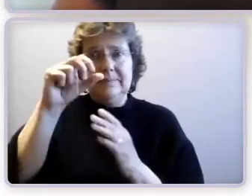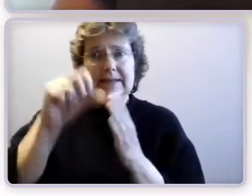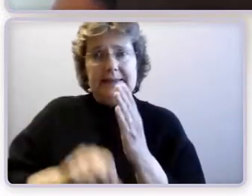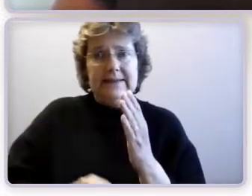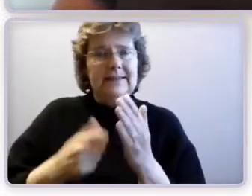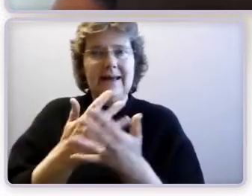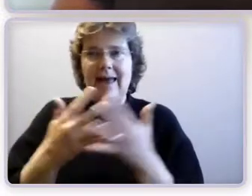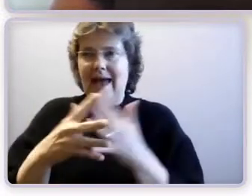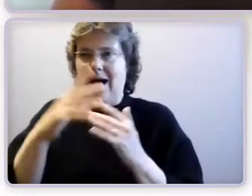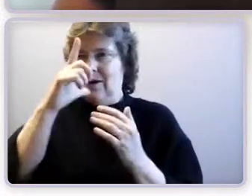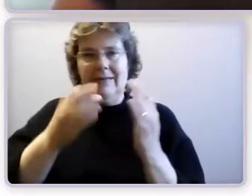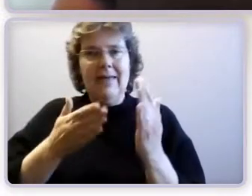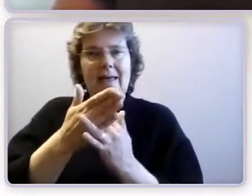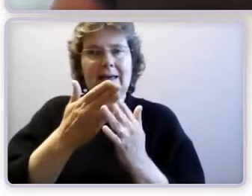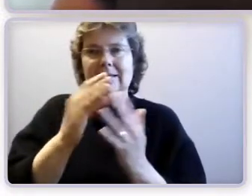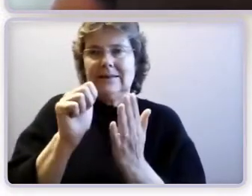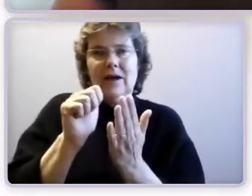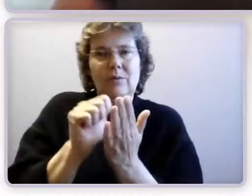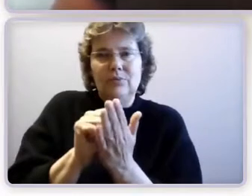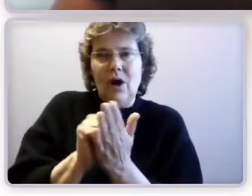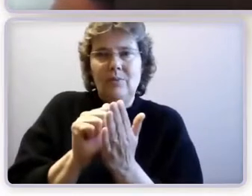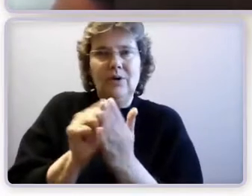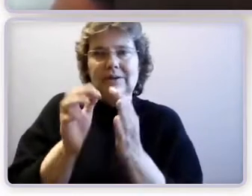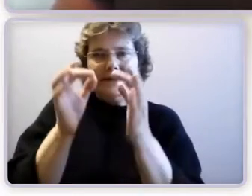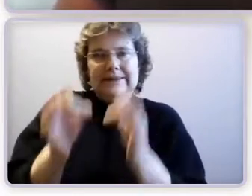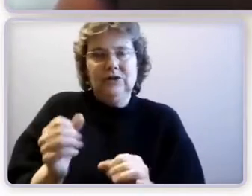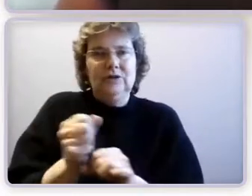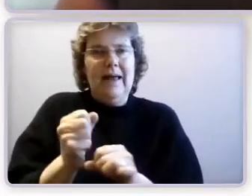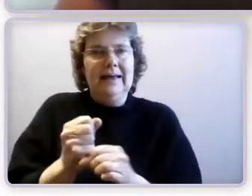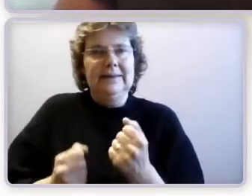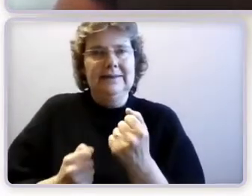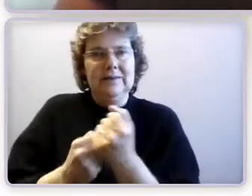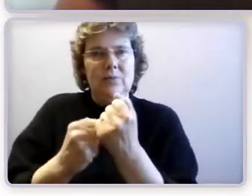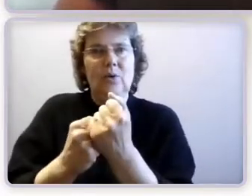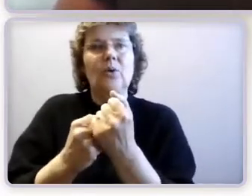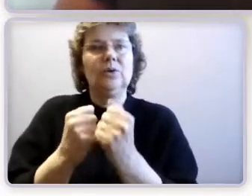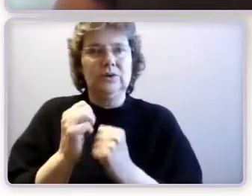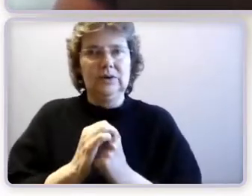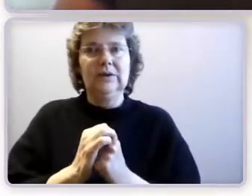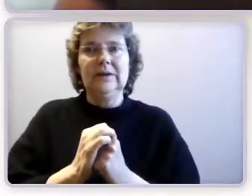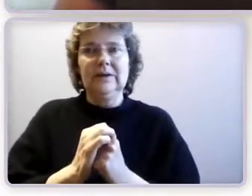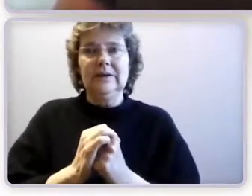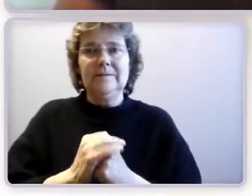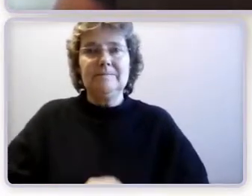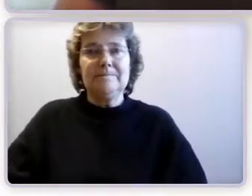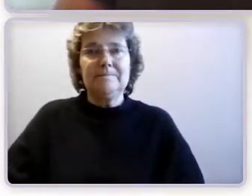support when in these situations to ensure their decisions are presented?